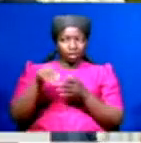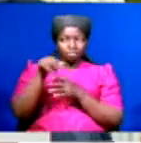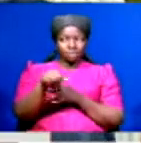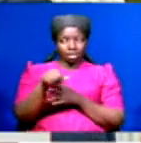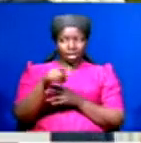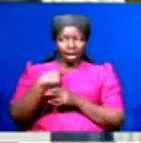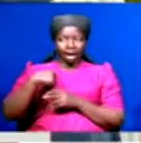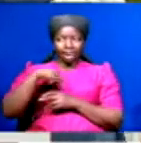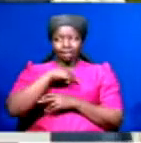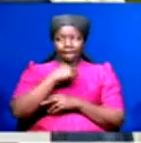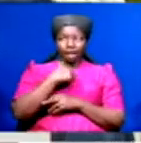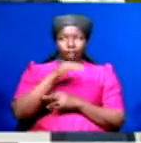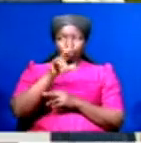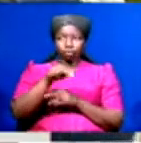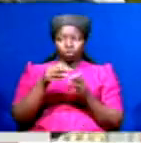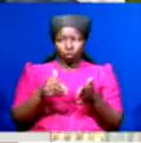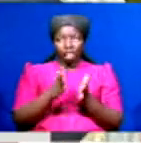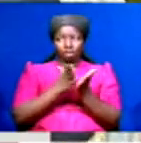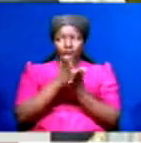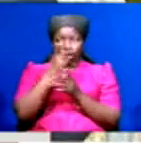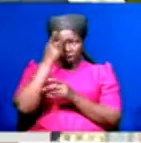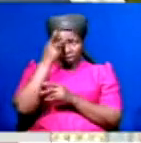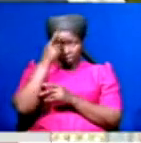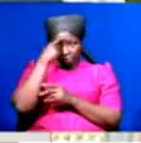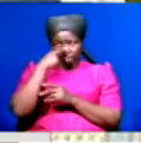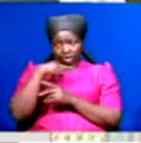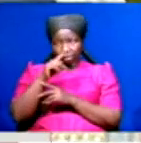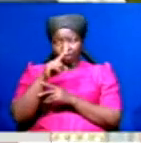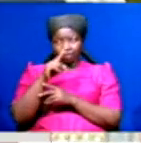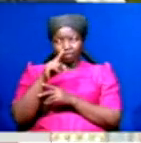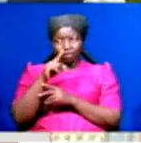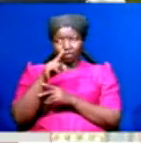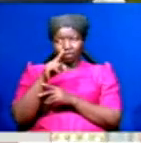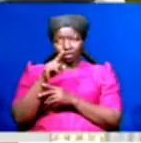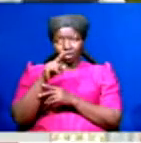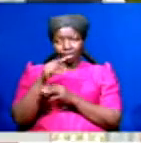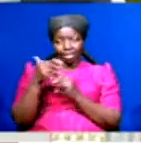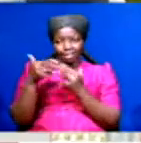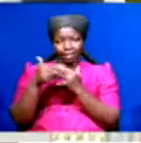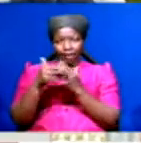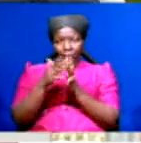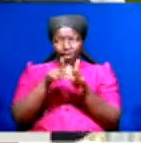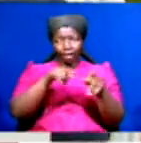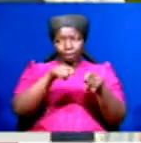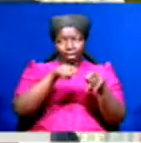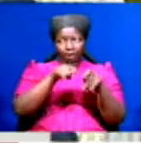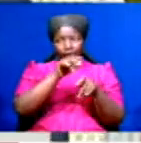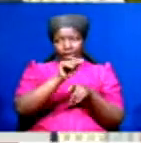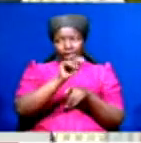have no way through policy of intervening in managing the Nairobi Coffee